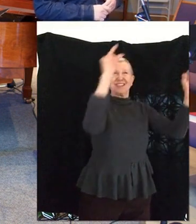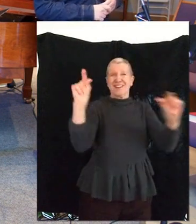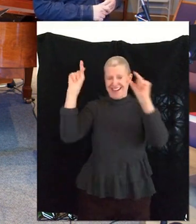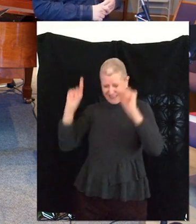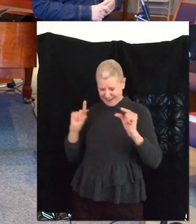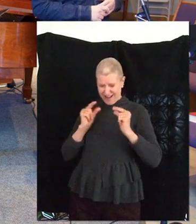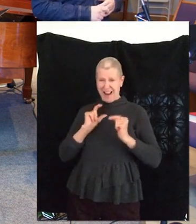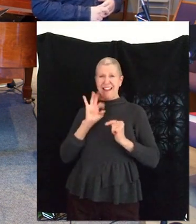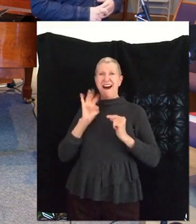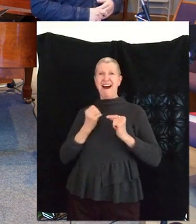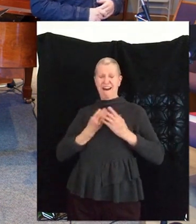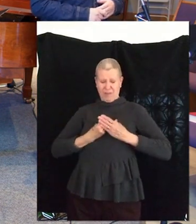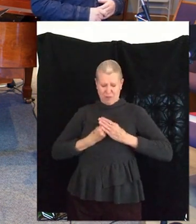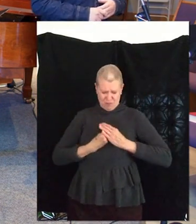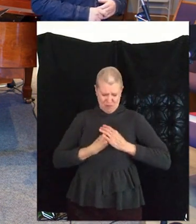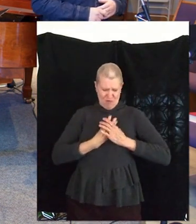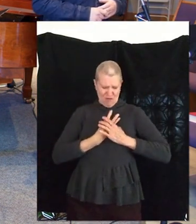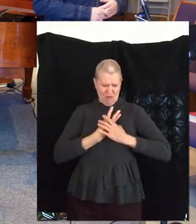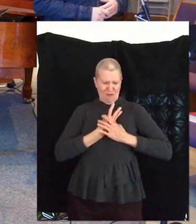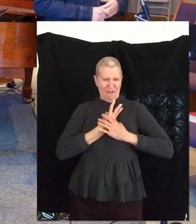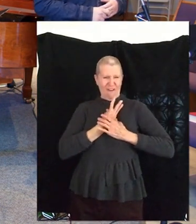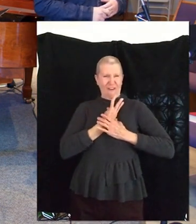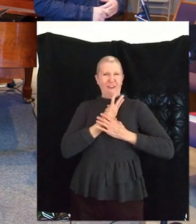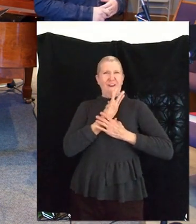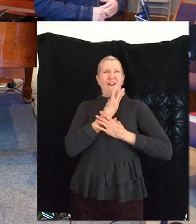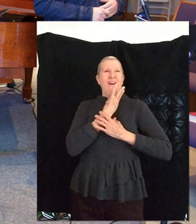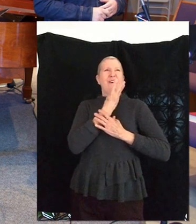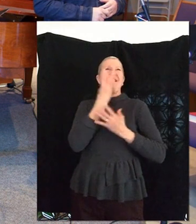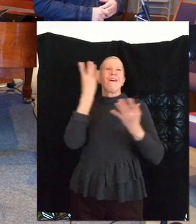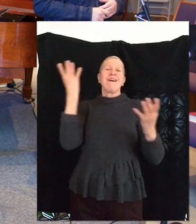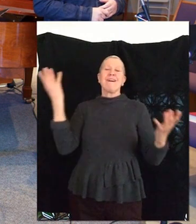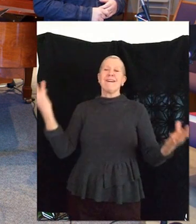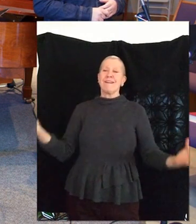is come again, like wheat arising.